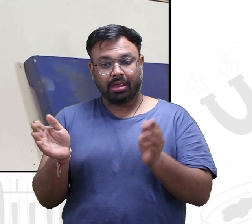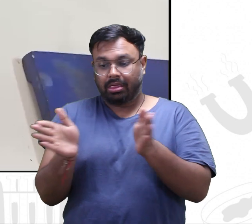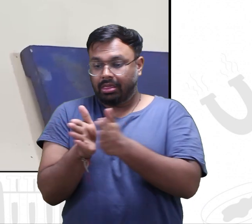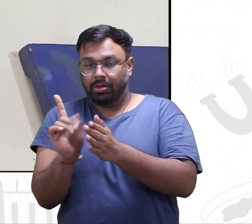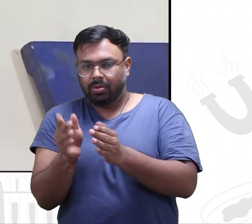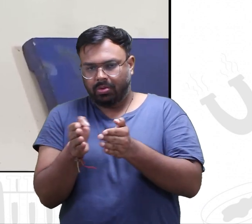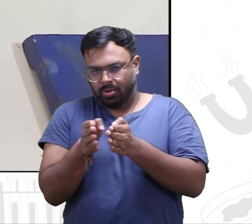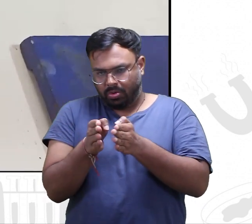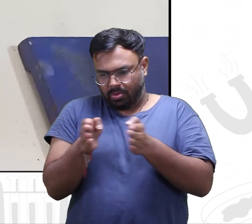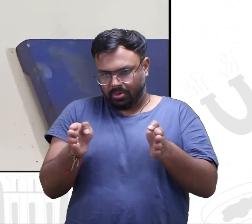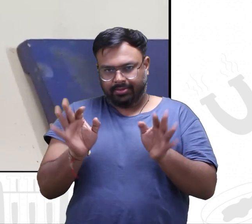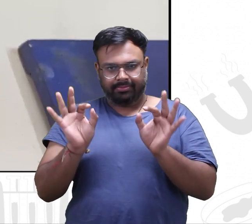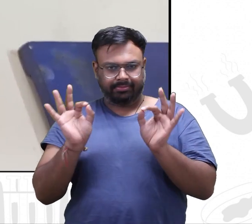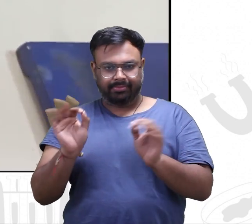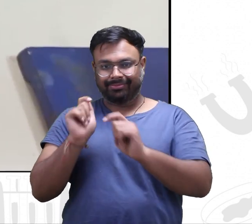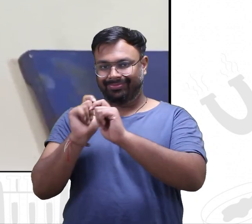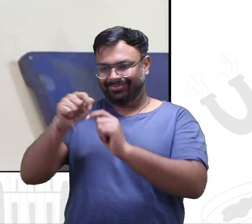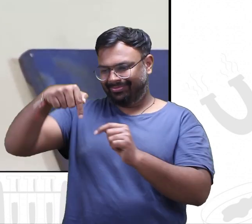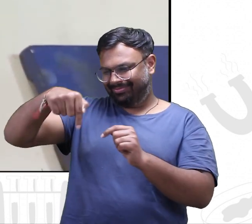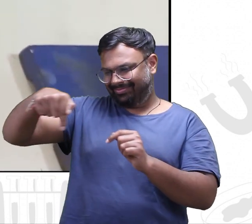is slightly distant from the first nail.